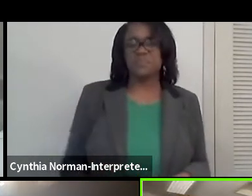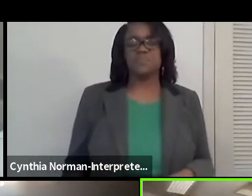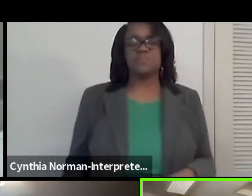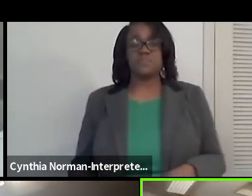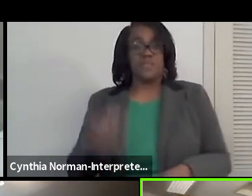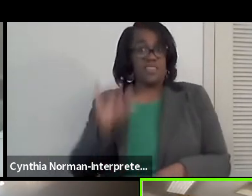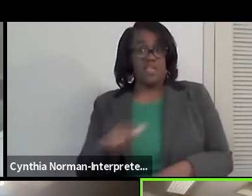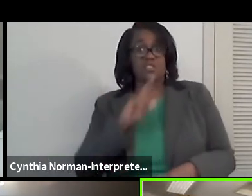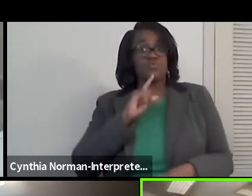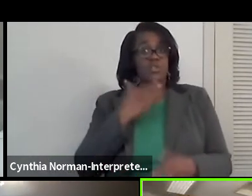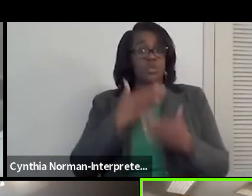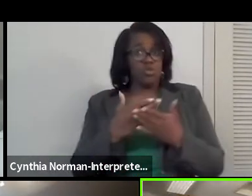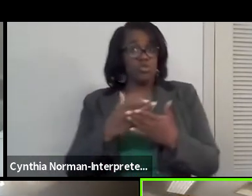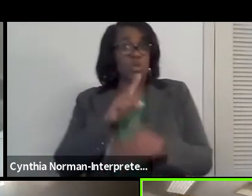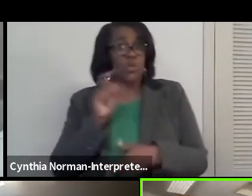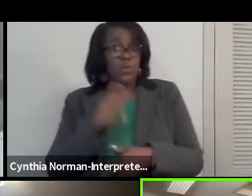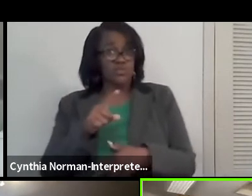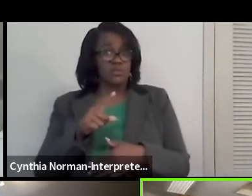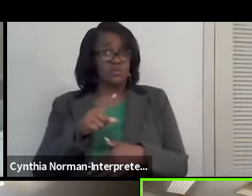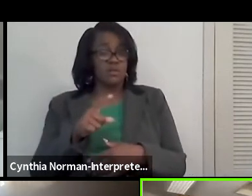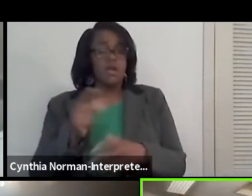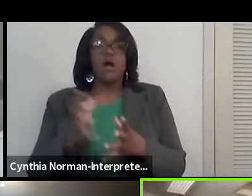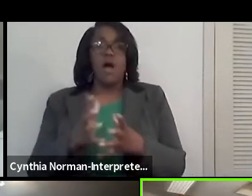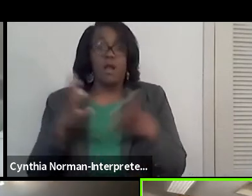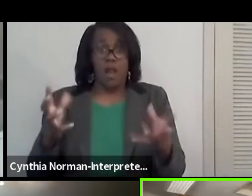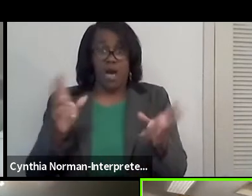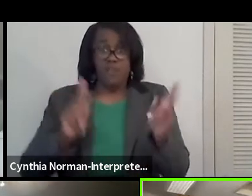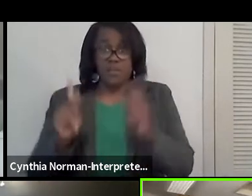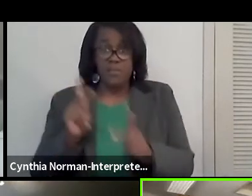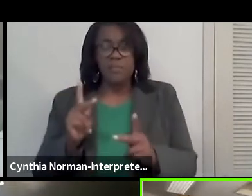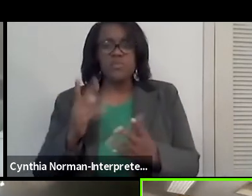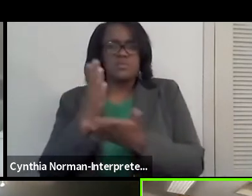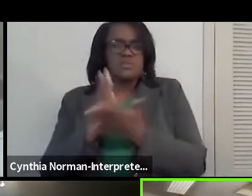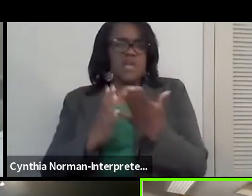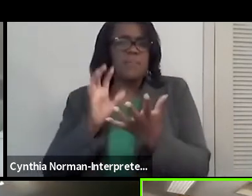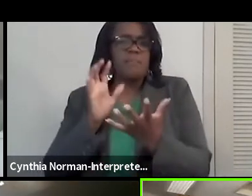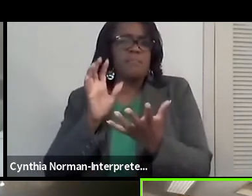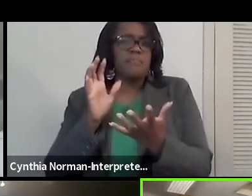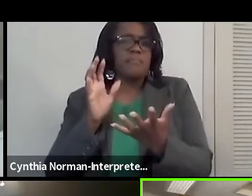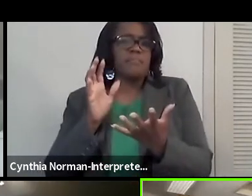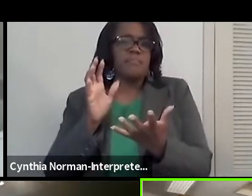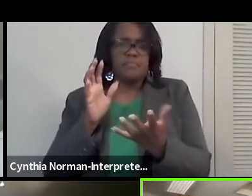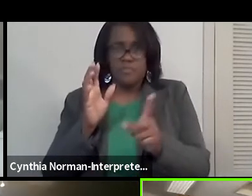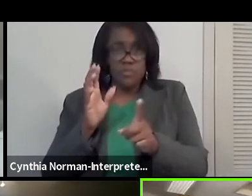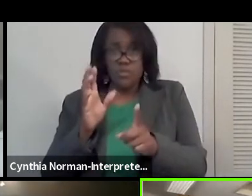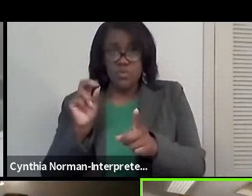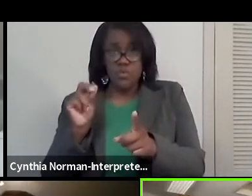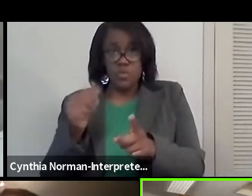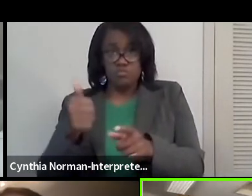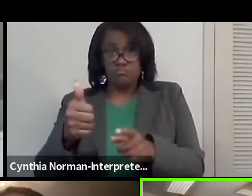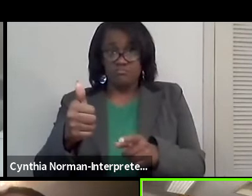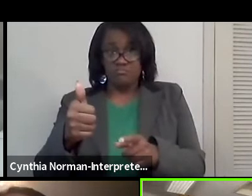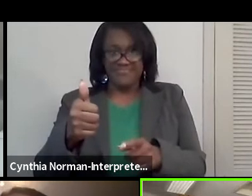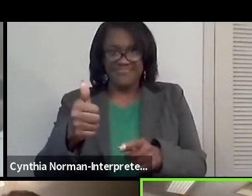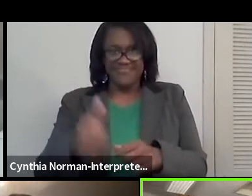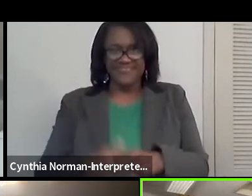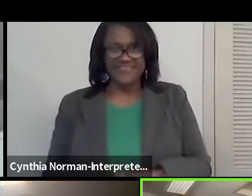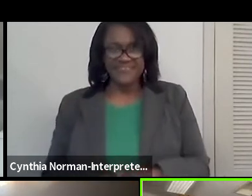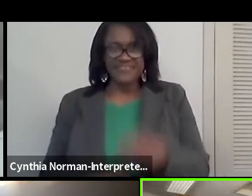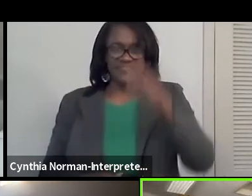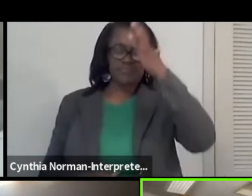That's a really great question. And a lot of people, there's some confusion. Am I muted still? I can't tell. No, okay, good.